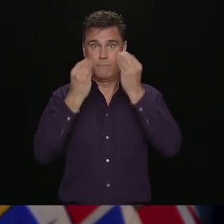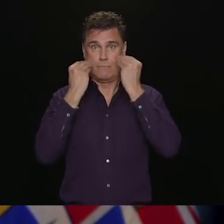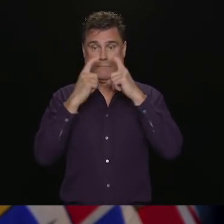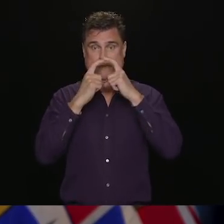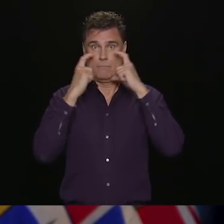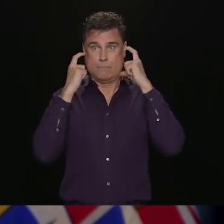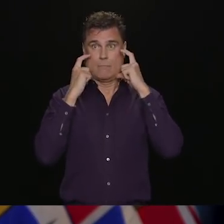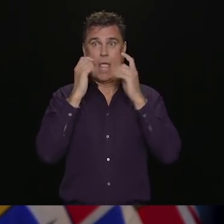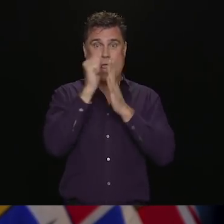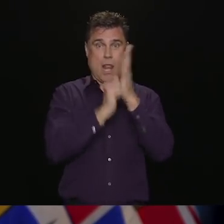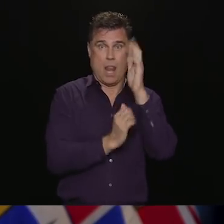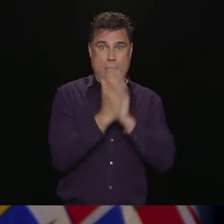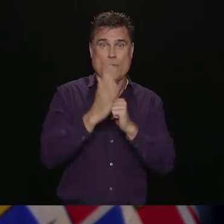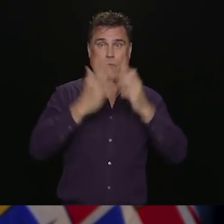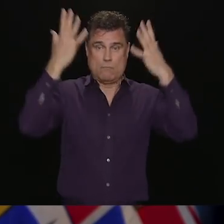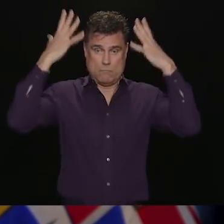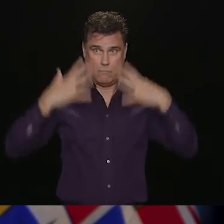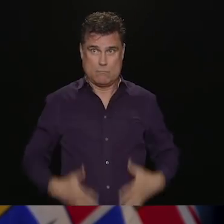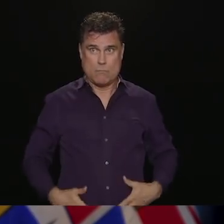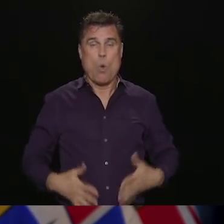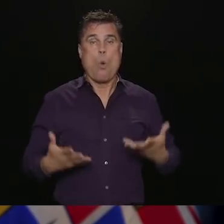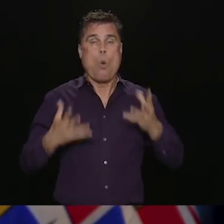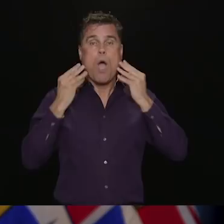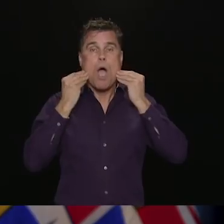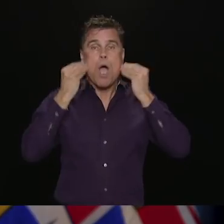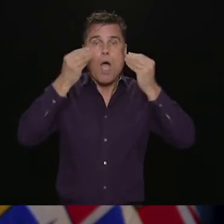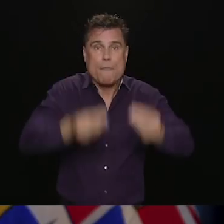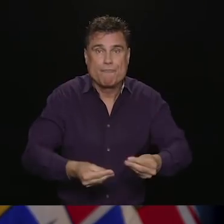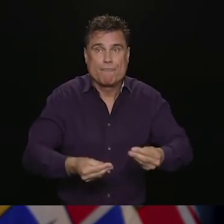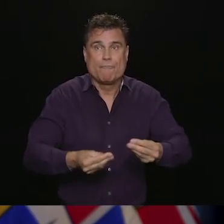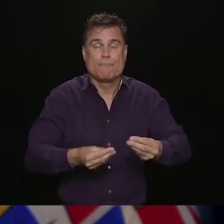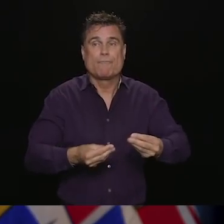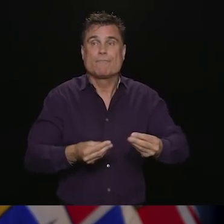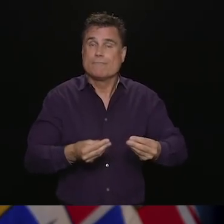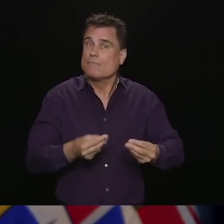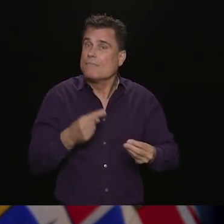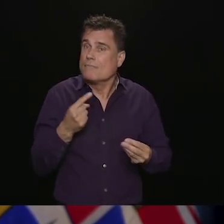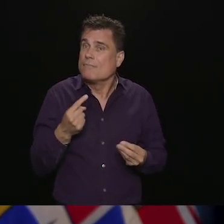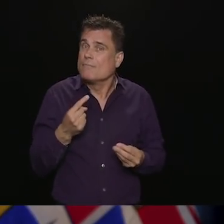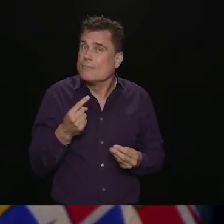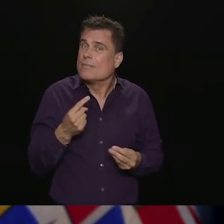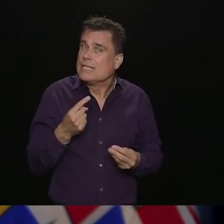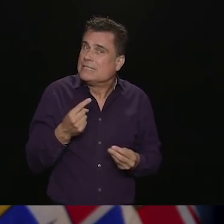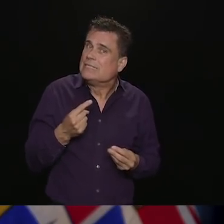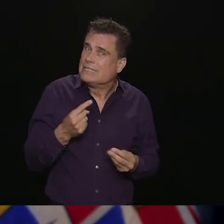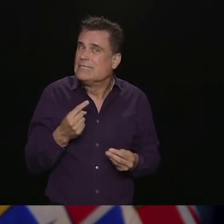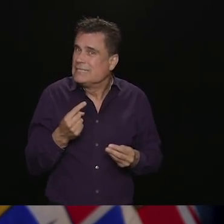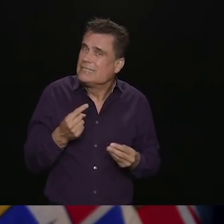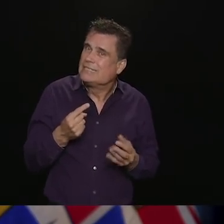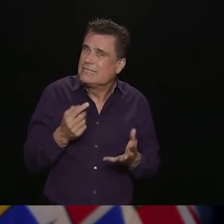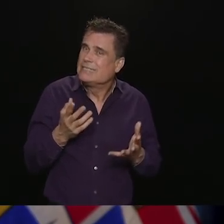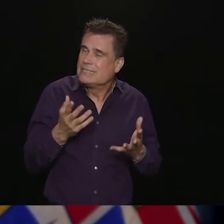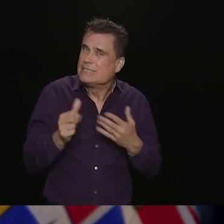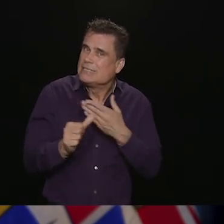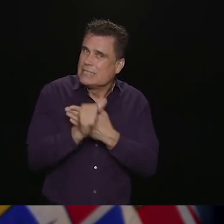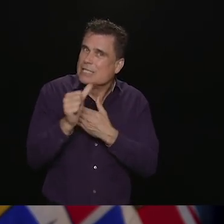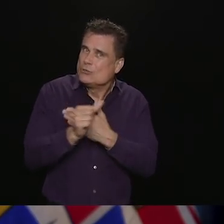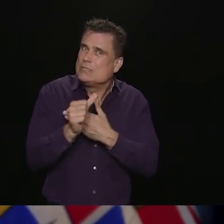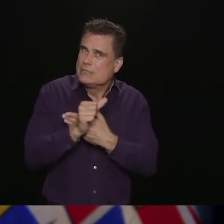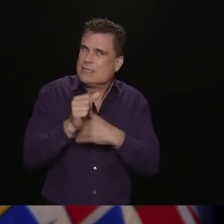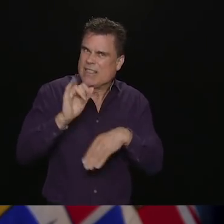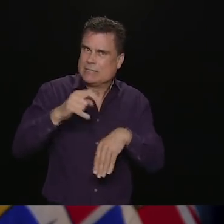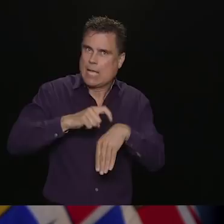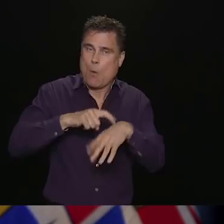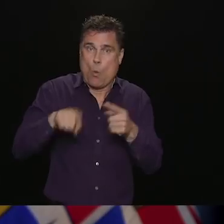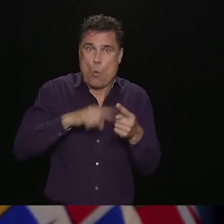others inadvertently. So those are all scenarios. We also know that in many settings, and I talked about this a little bit, you know, in our workplace